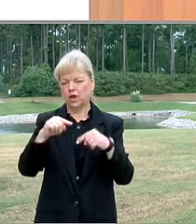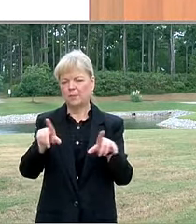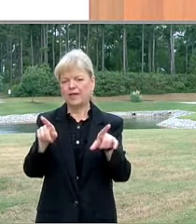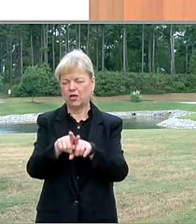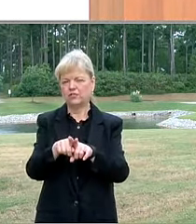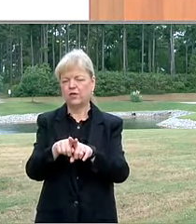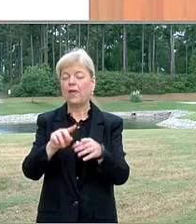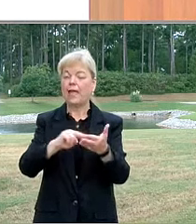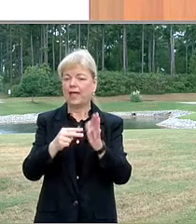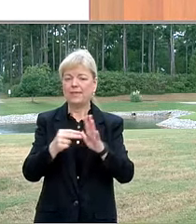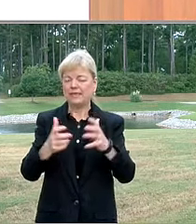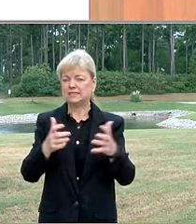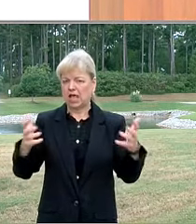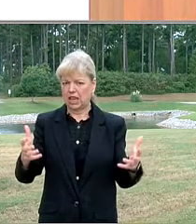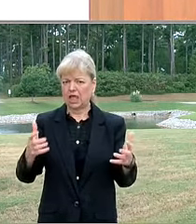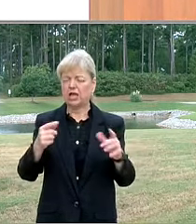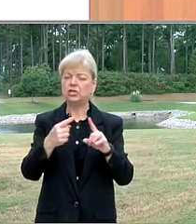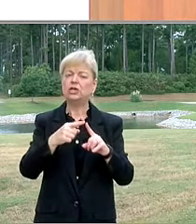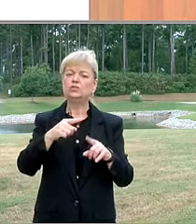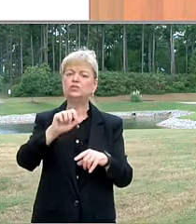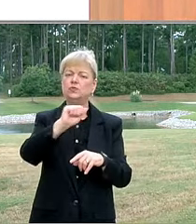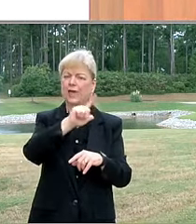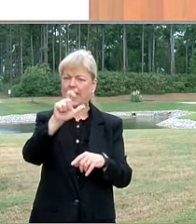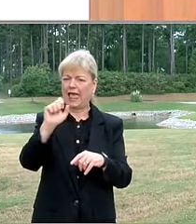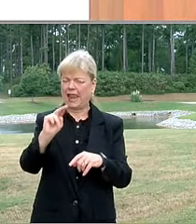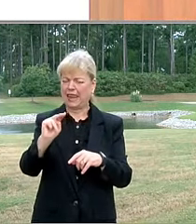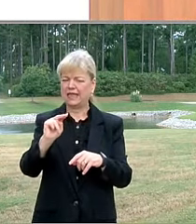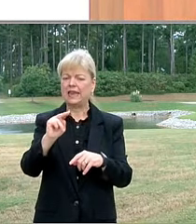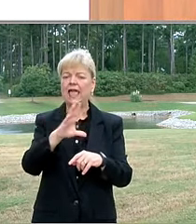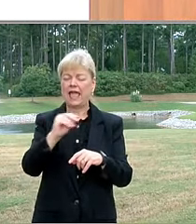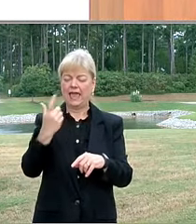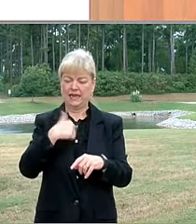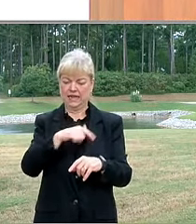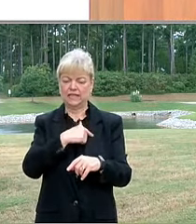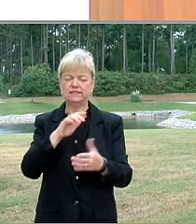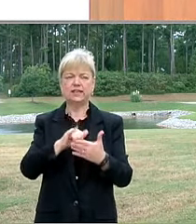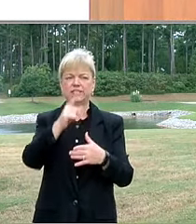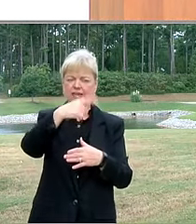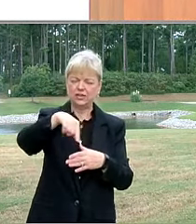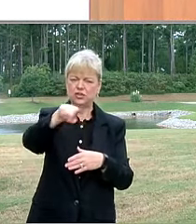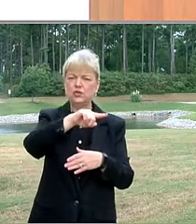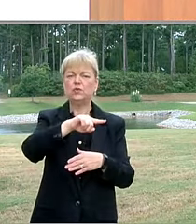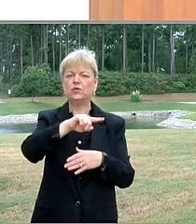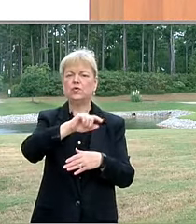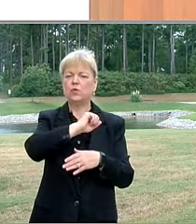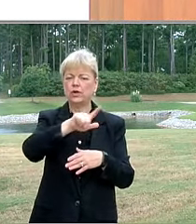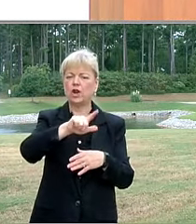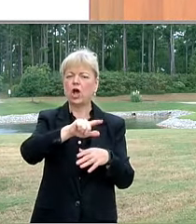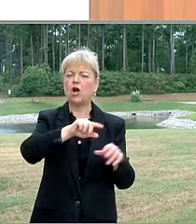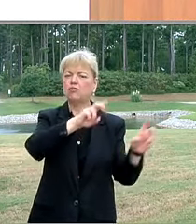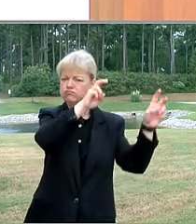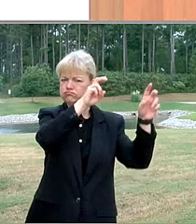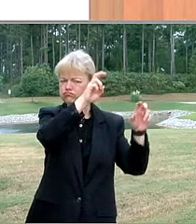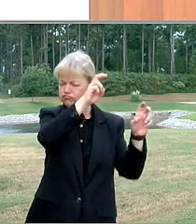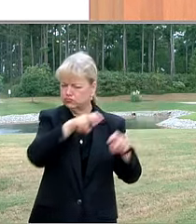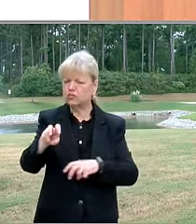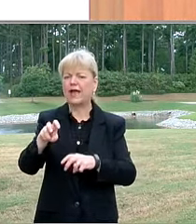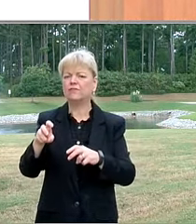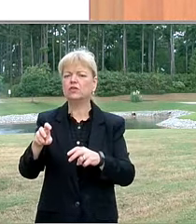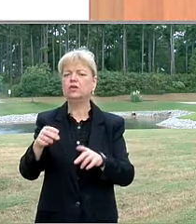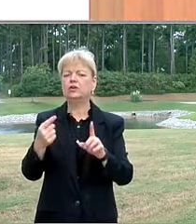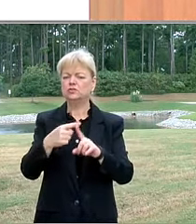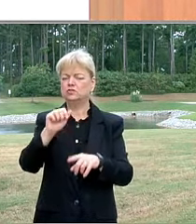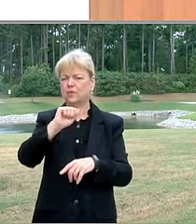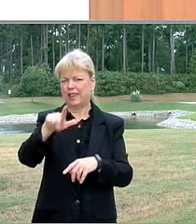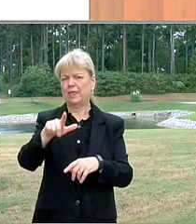means a lot to Alan. It means a lot to us that you would traipse on down here to the great state